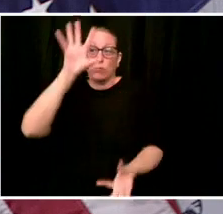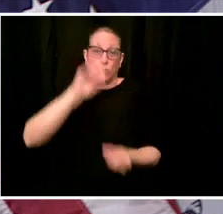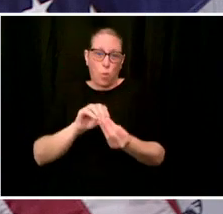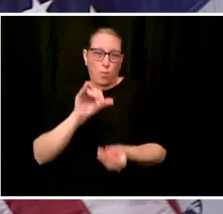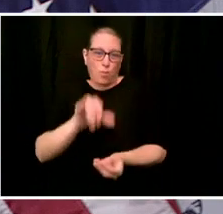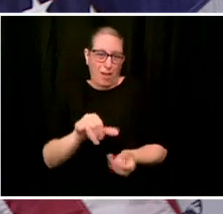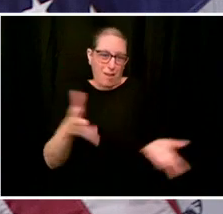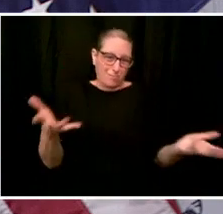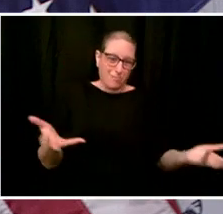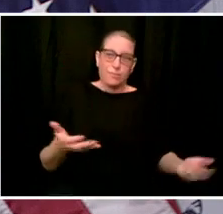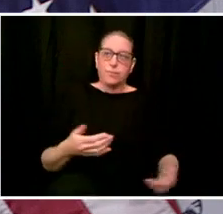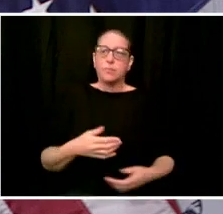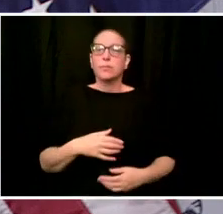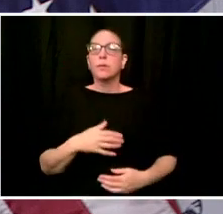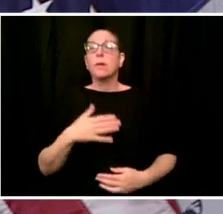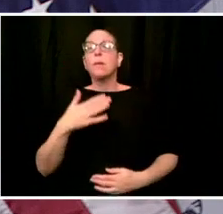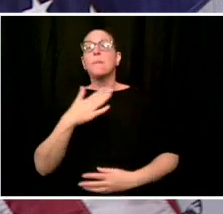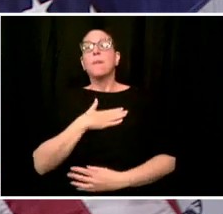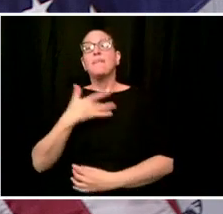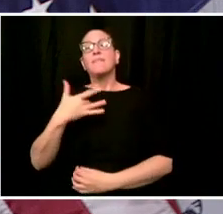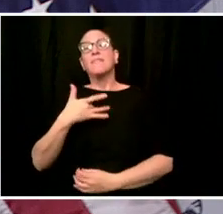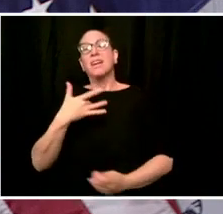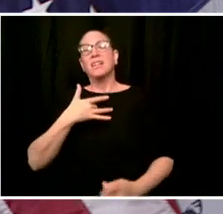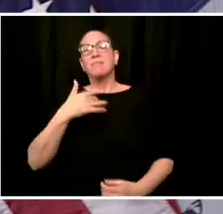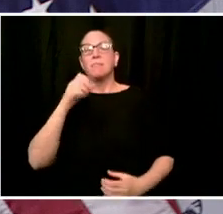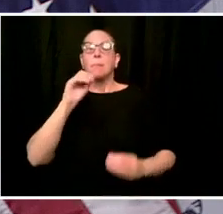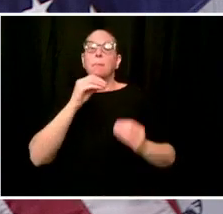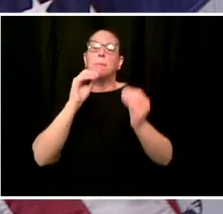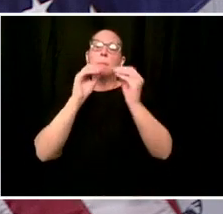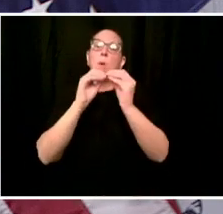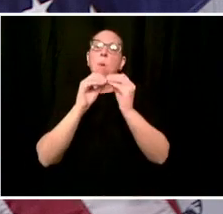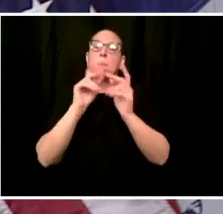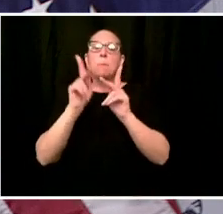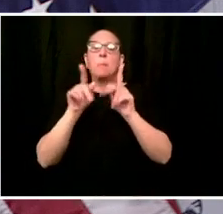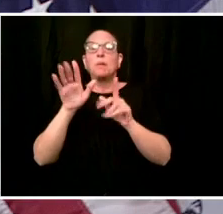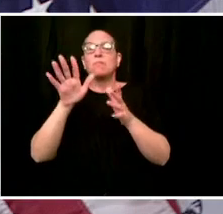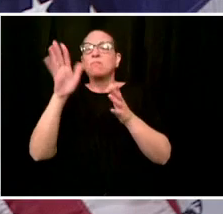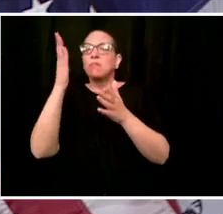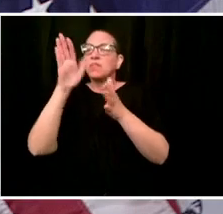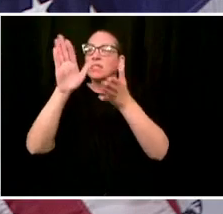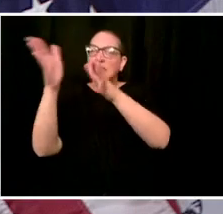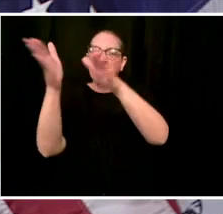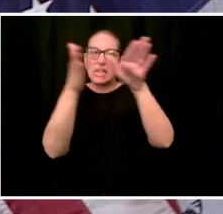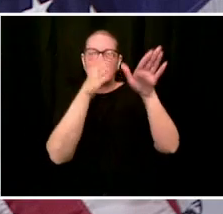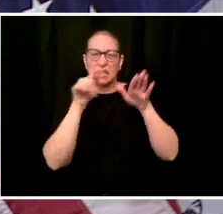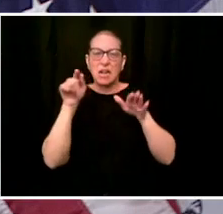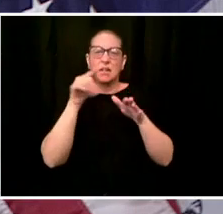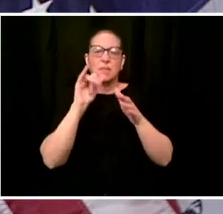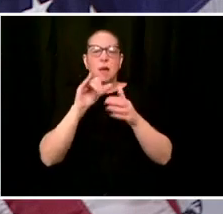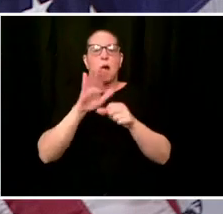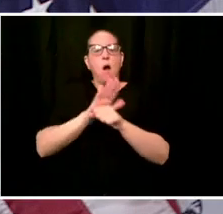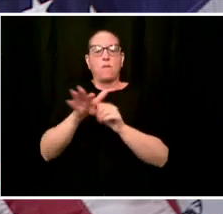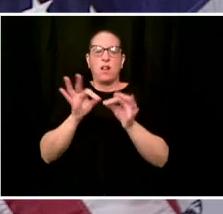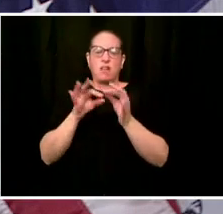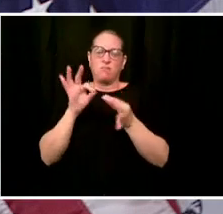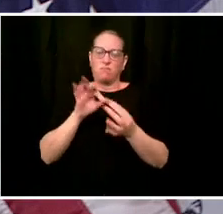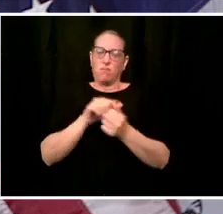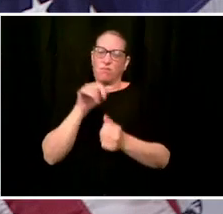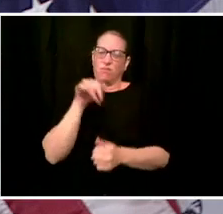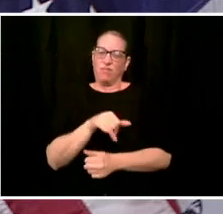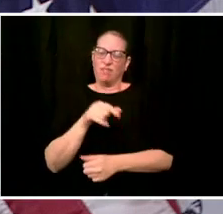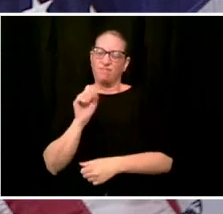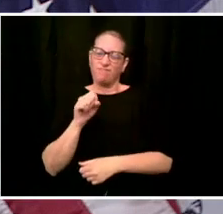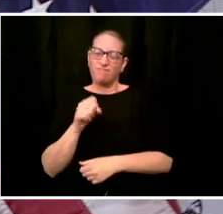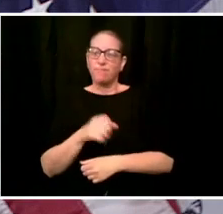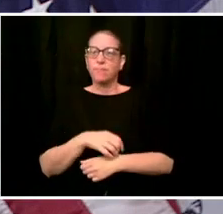something different about how the disease manifested or where, which communities, the disparities we've seen? Dr.